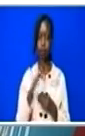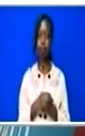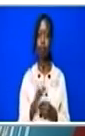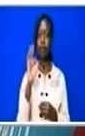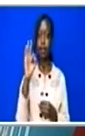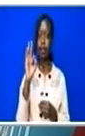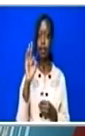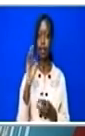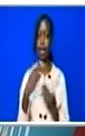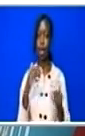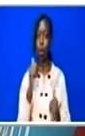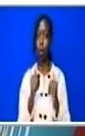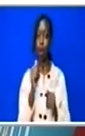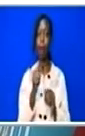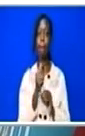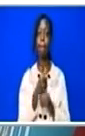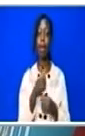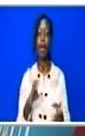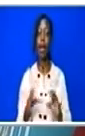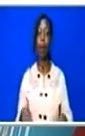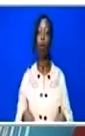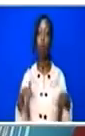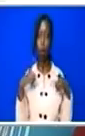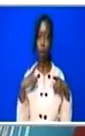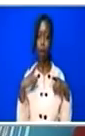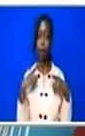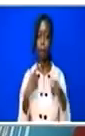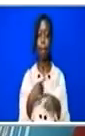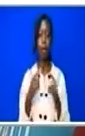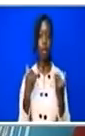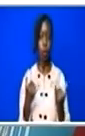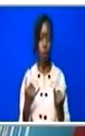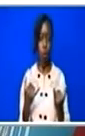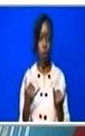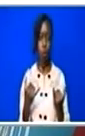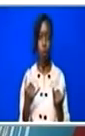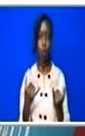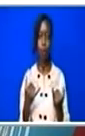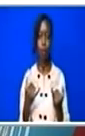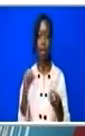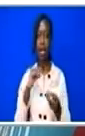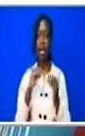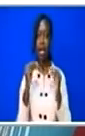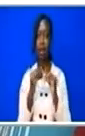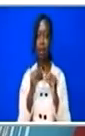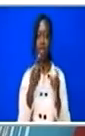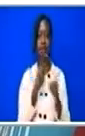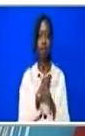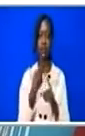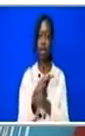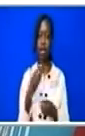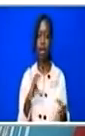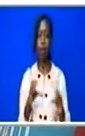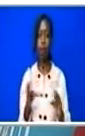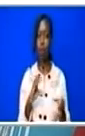up the chemicals of life. It is only that now the numbers of these elements in different chemicals of life